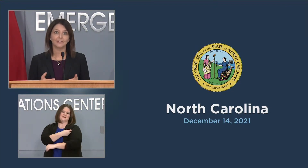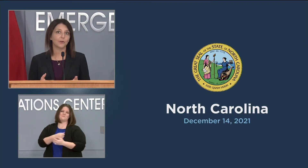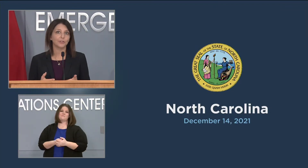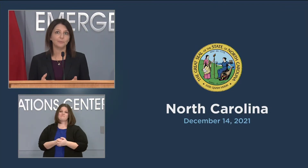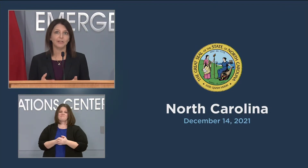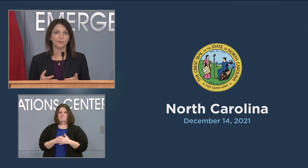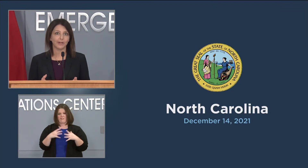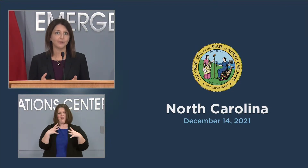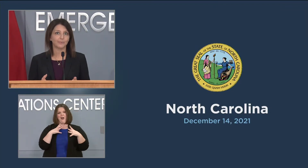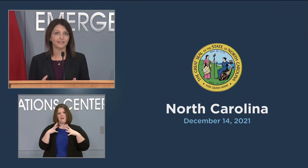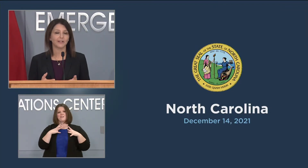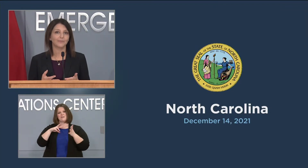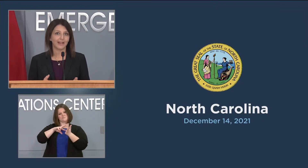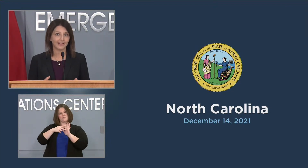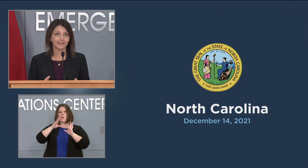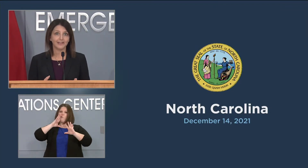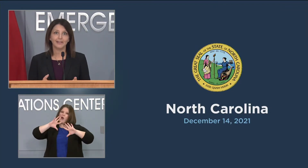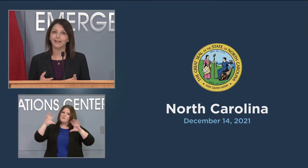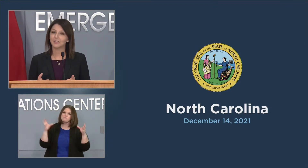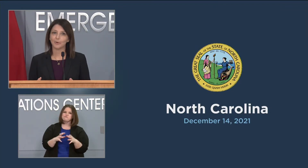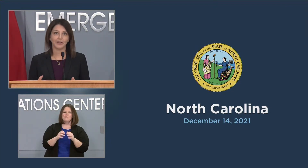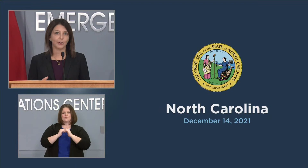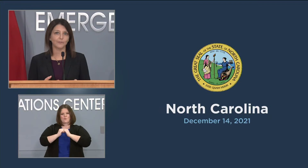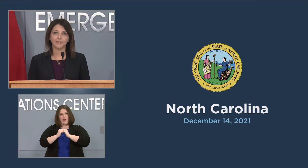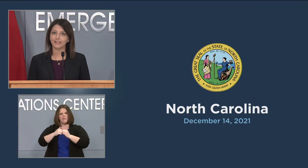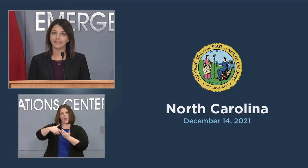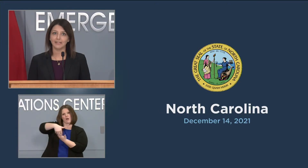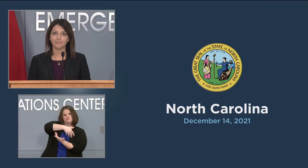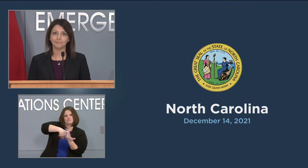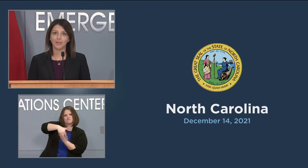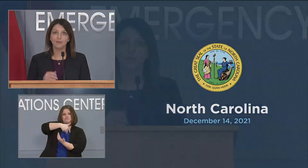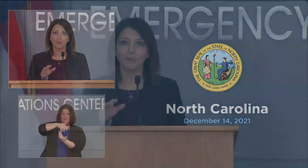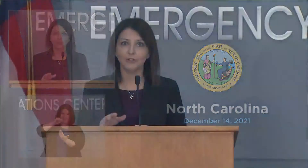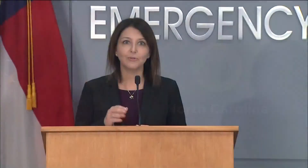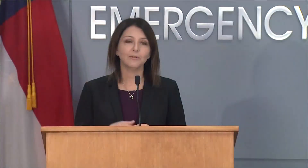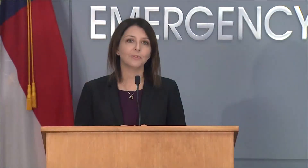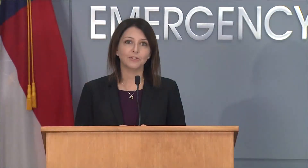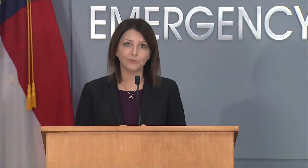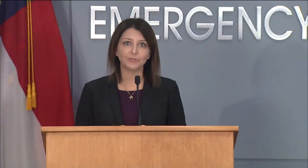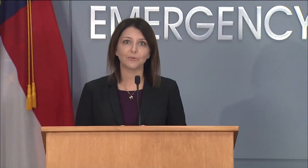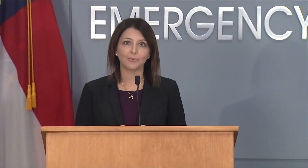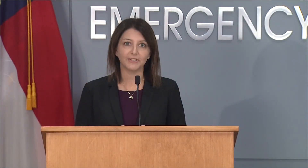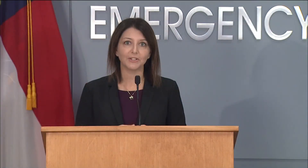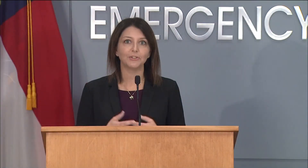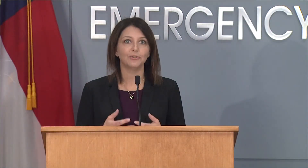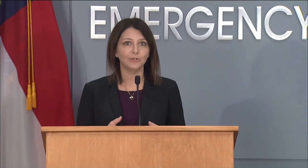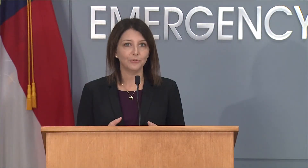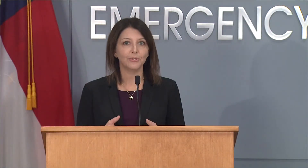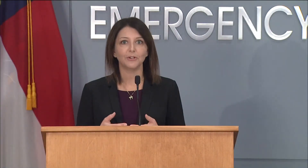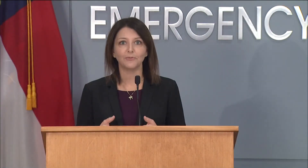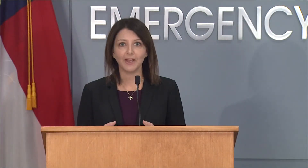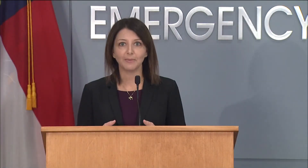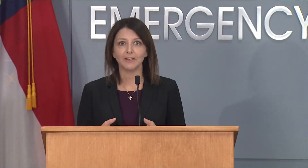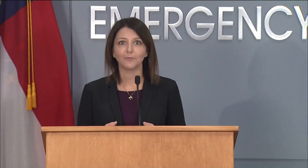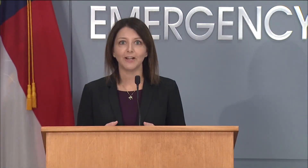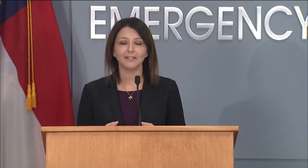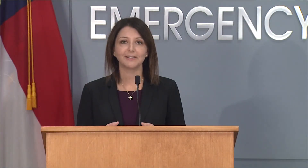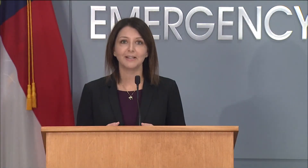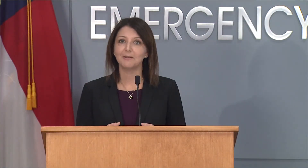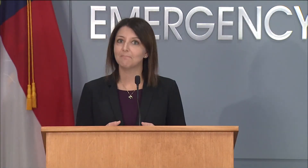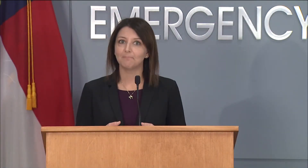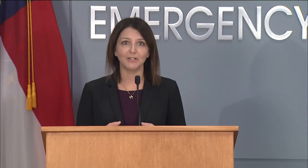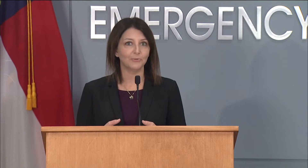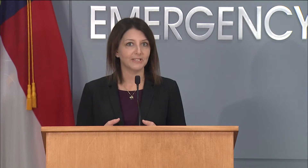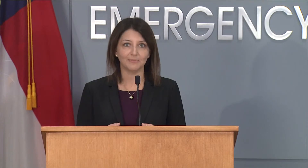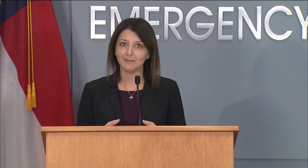there is going to be a greater risk of getting and spreading COVID-19. But you can reduce the risk to you and your family and